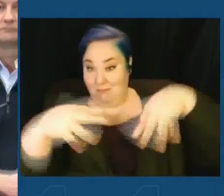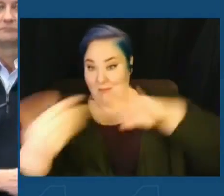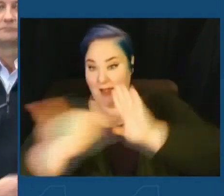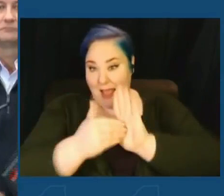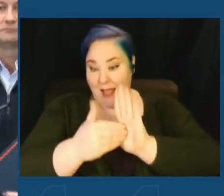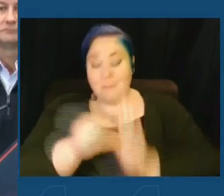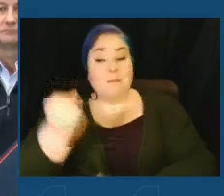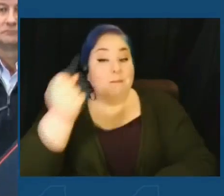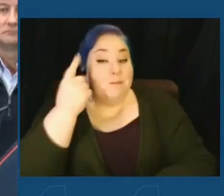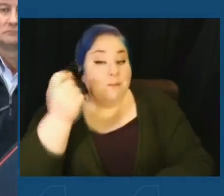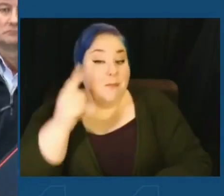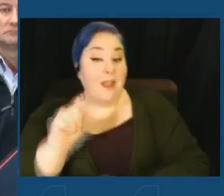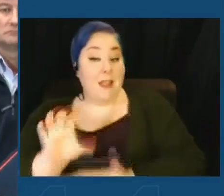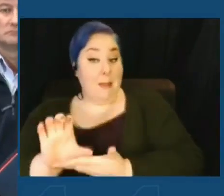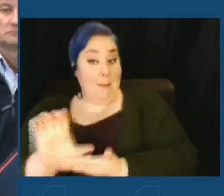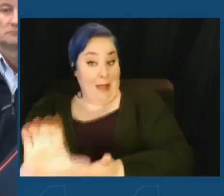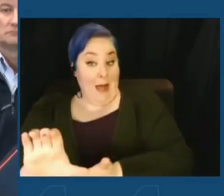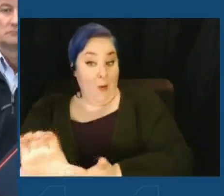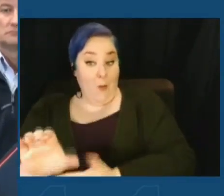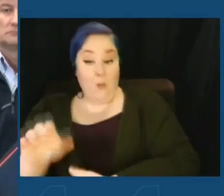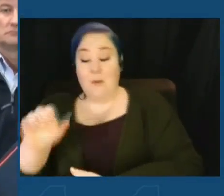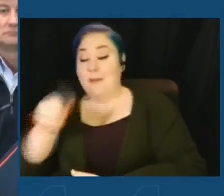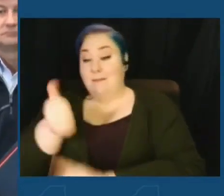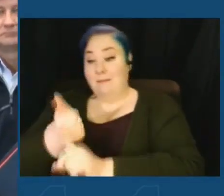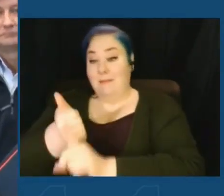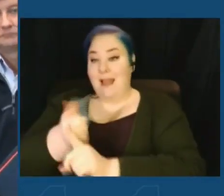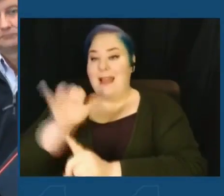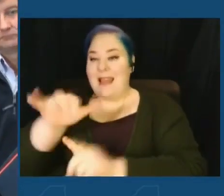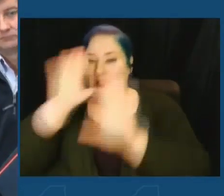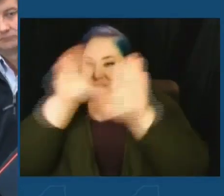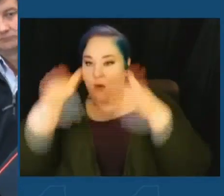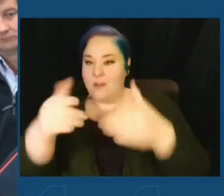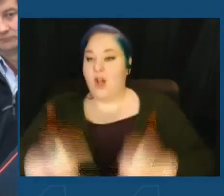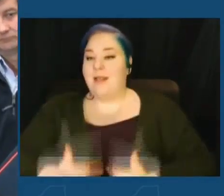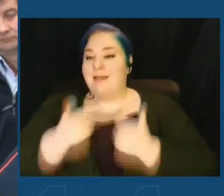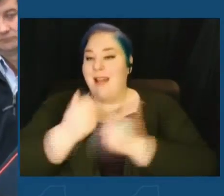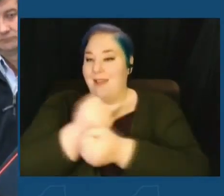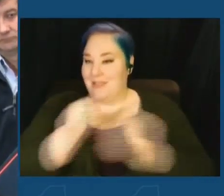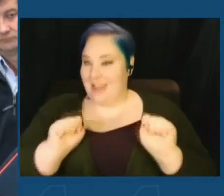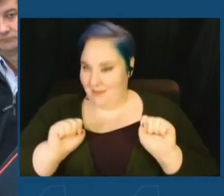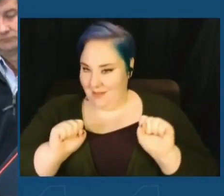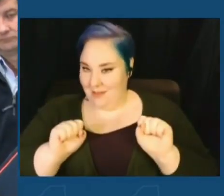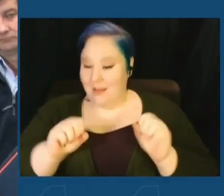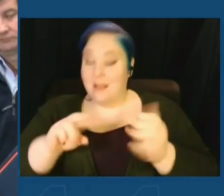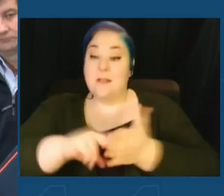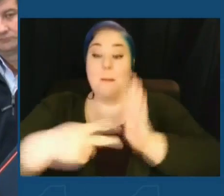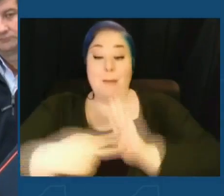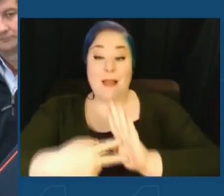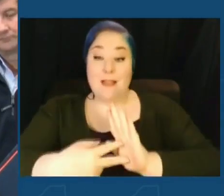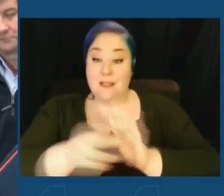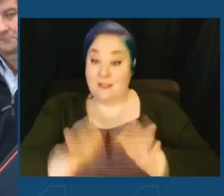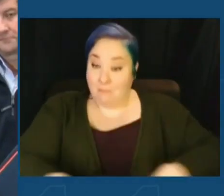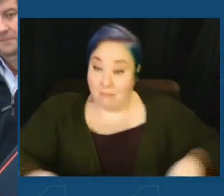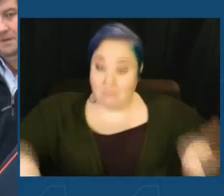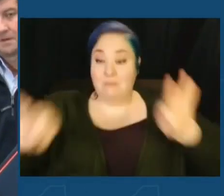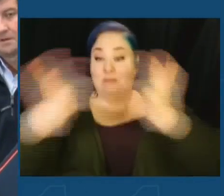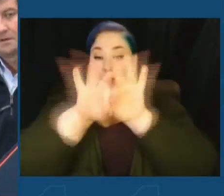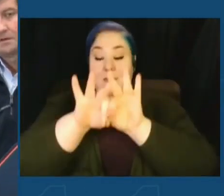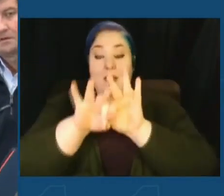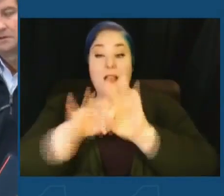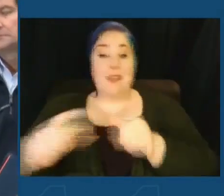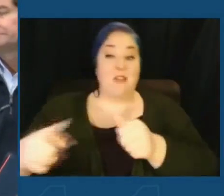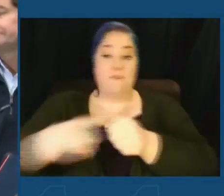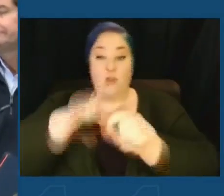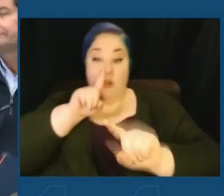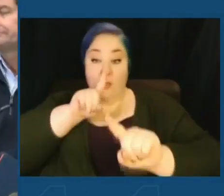now plow operations are focused on life safety. That has meant, number one, making sure that first responders can